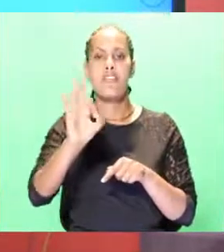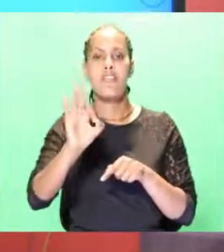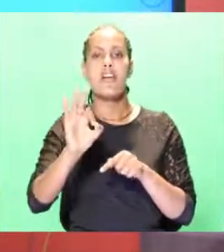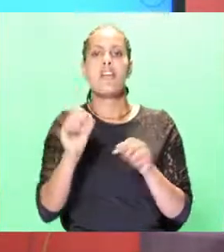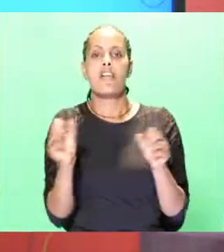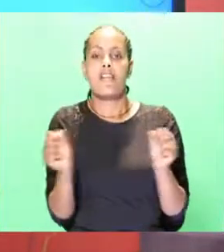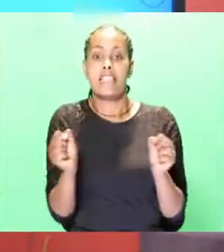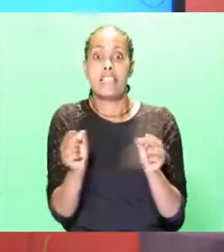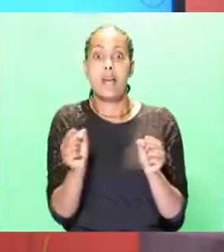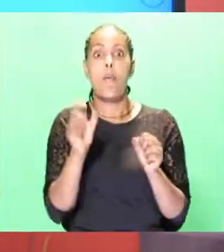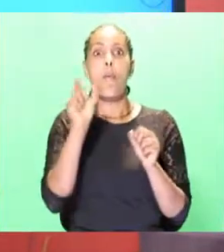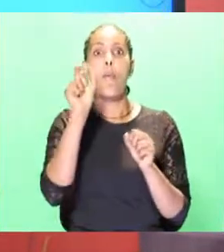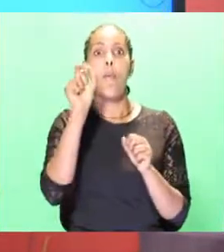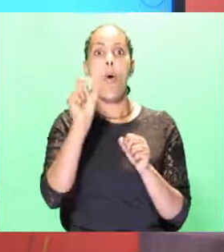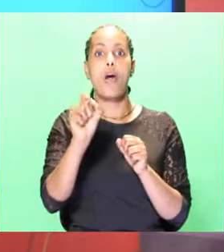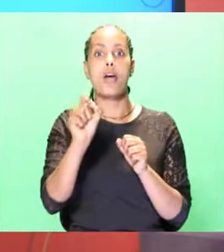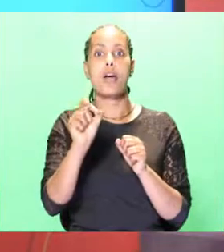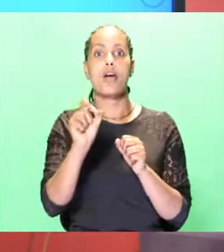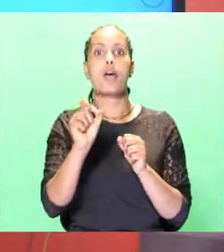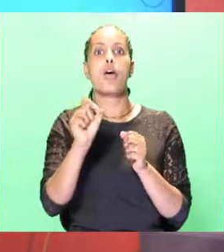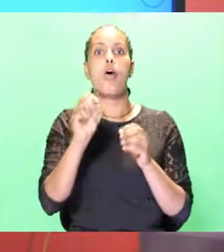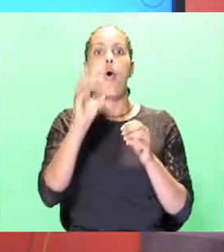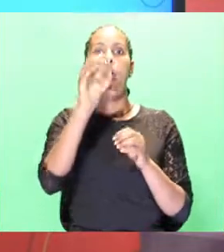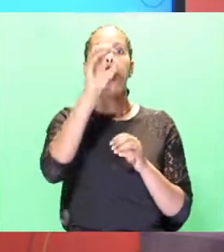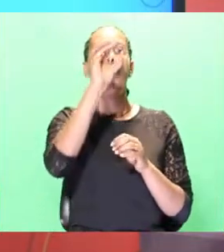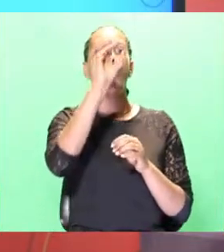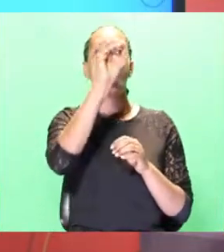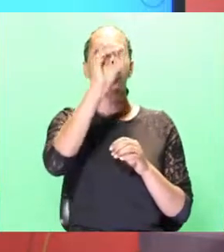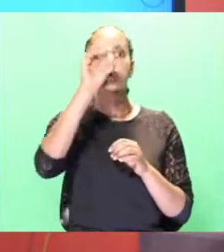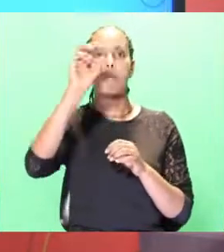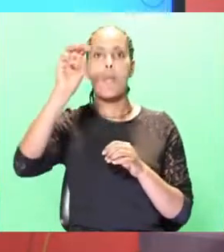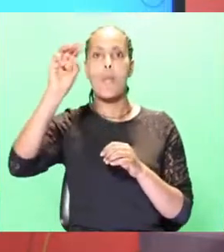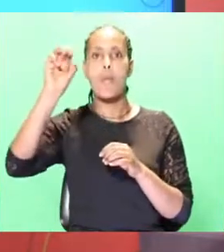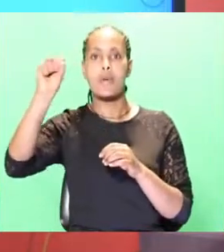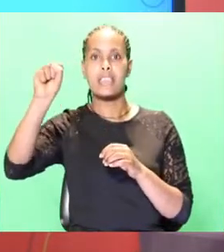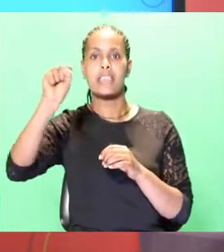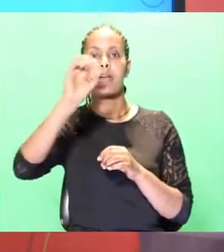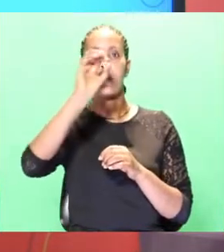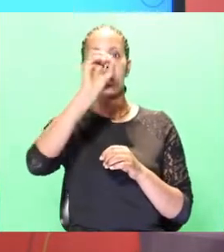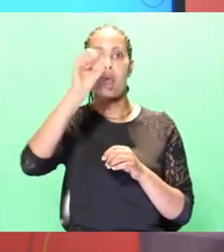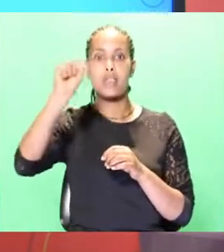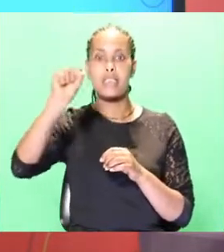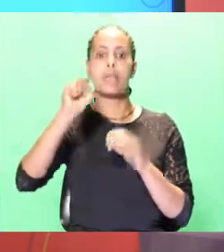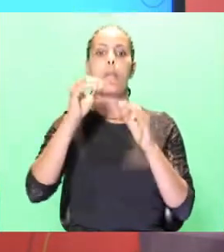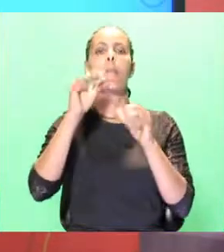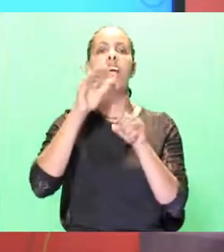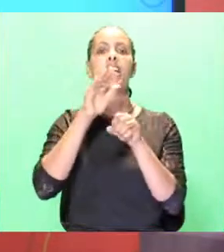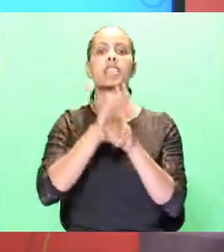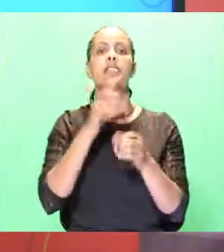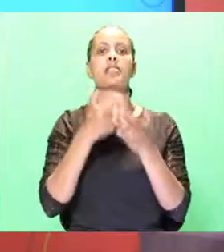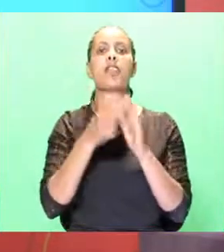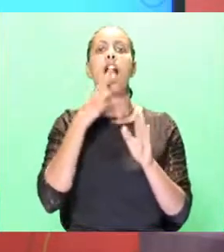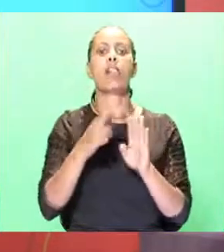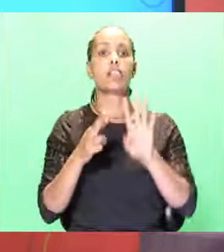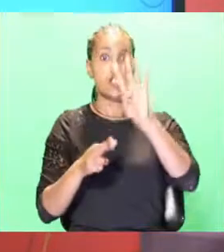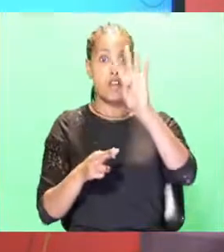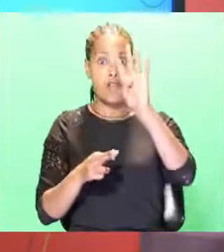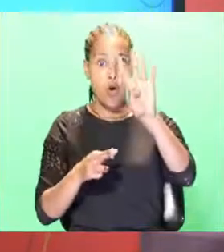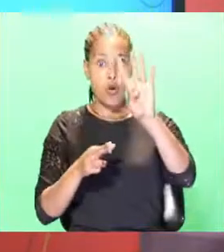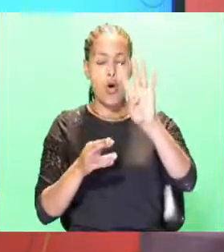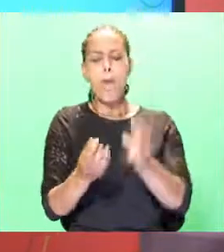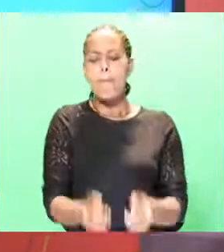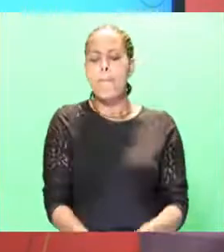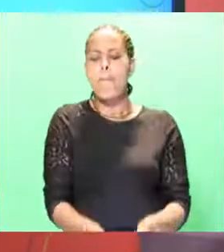freezing points and osmotic pressure. Osmotic pressure. These are the 4